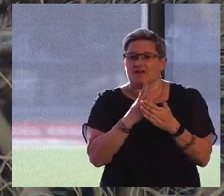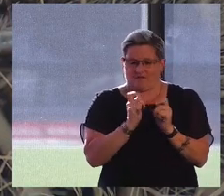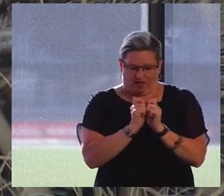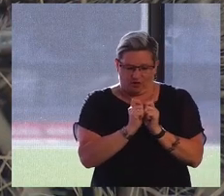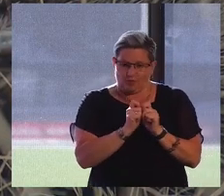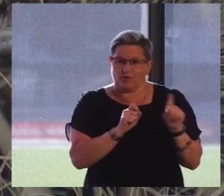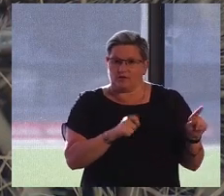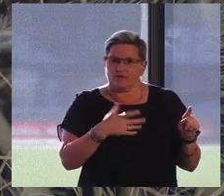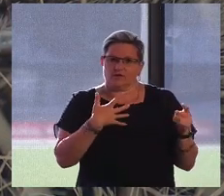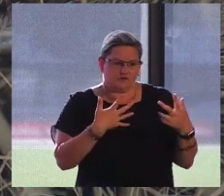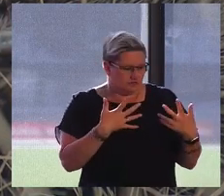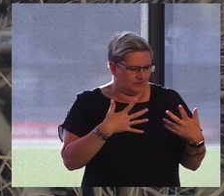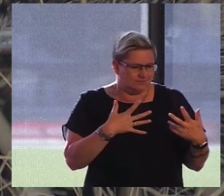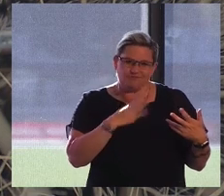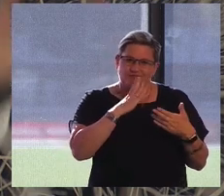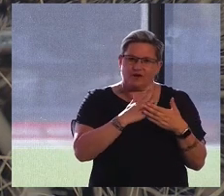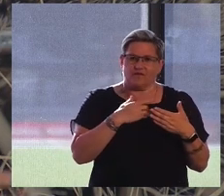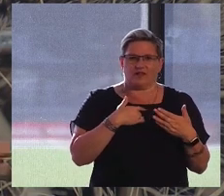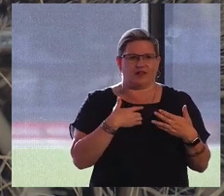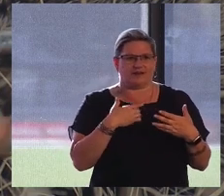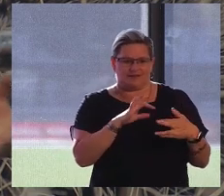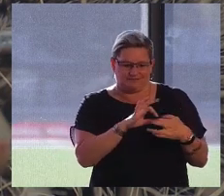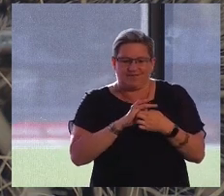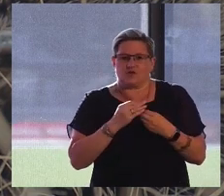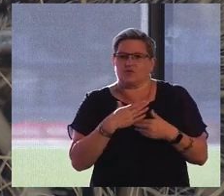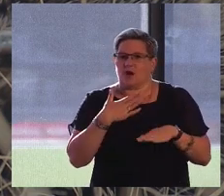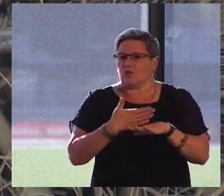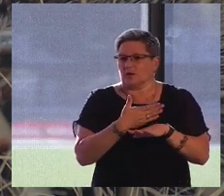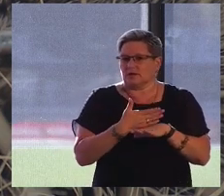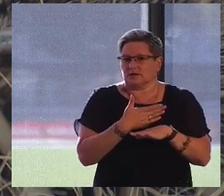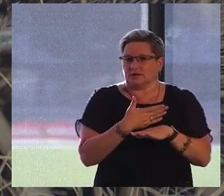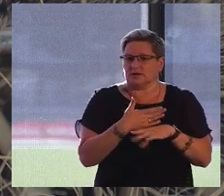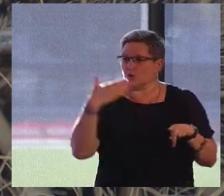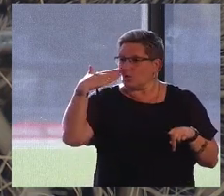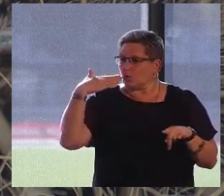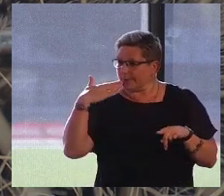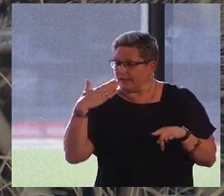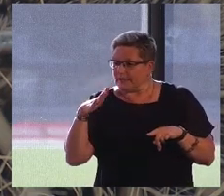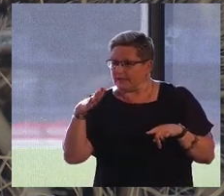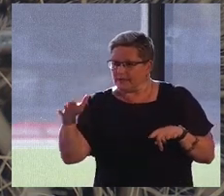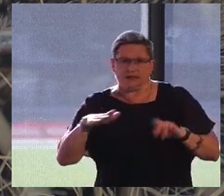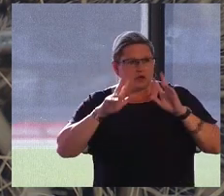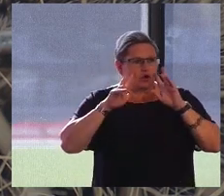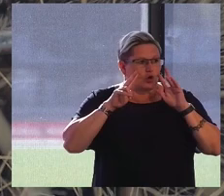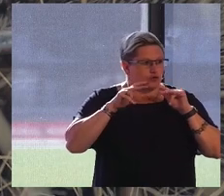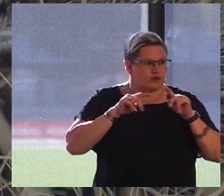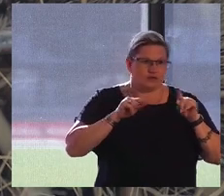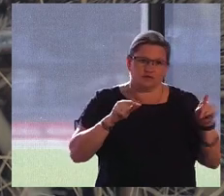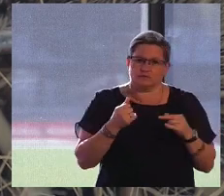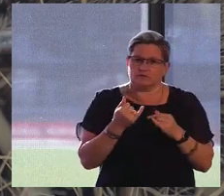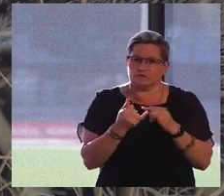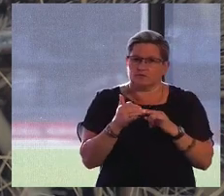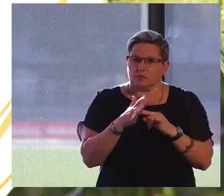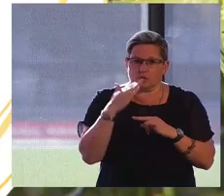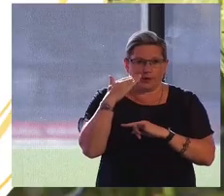to my work. And I think, you know, touching on the theme of women in conservation, this really spoke to me,